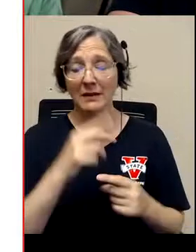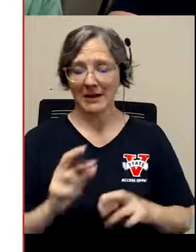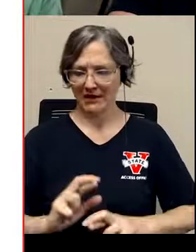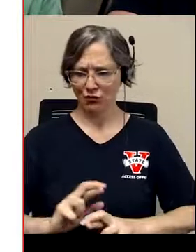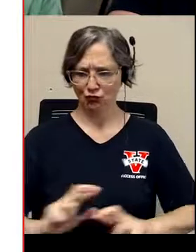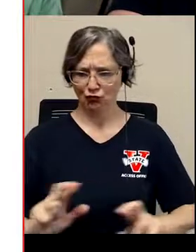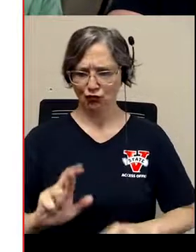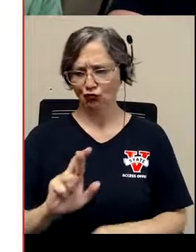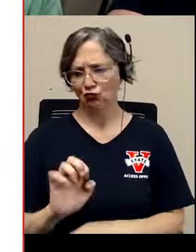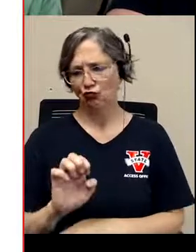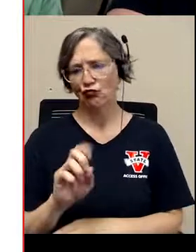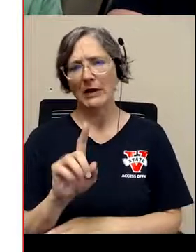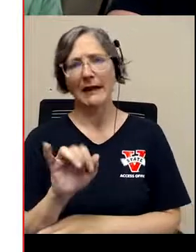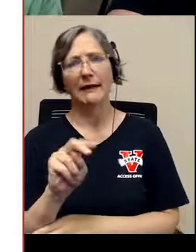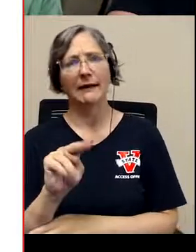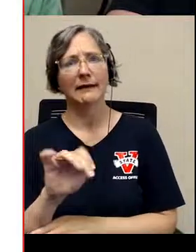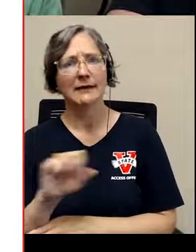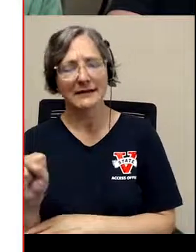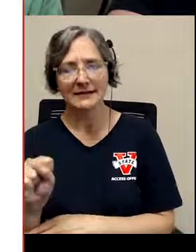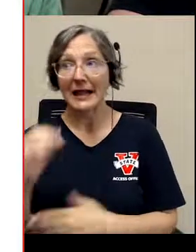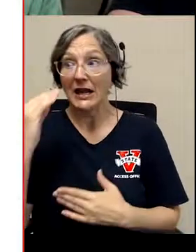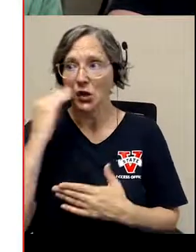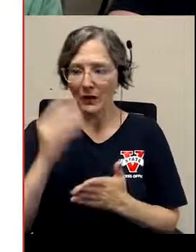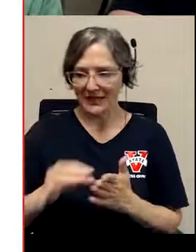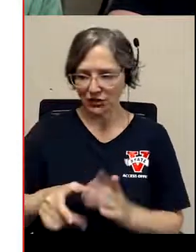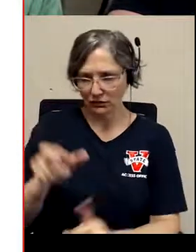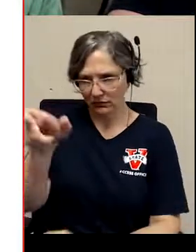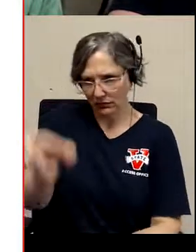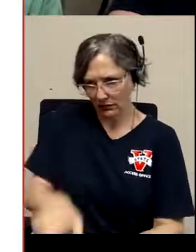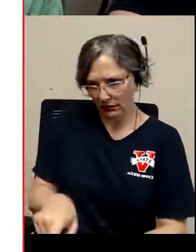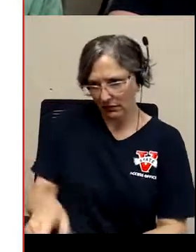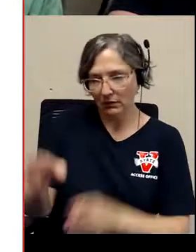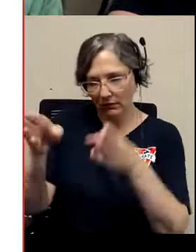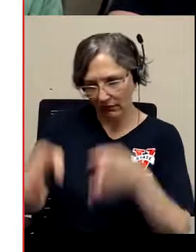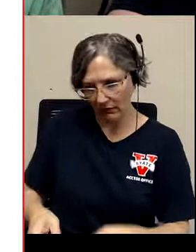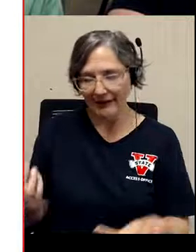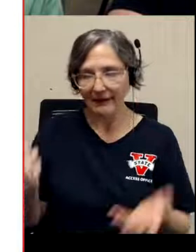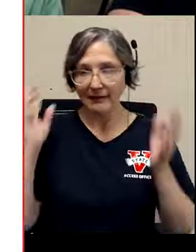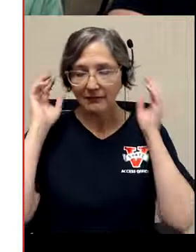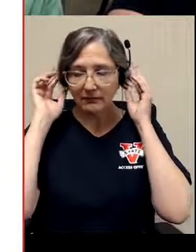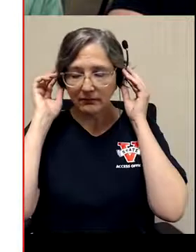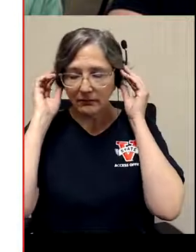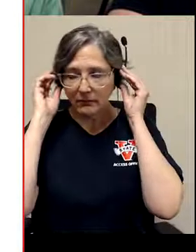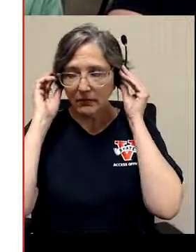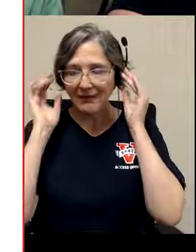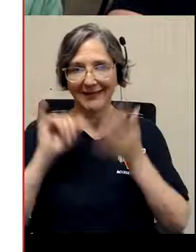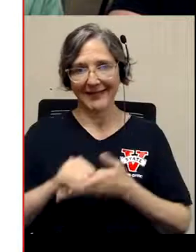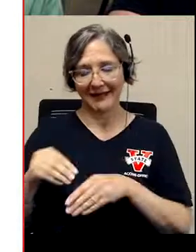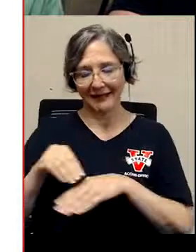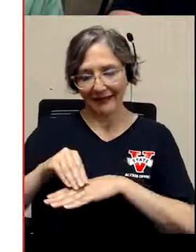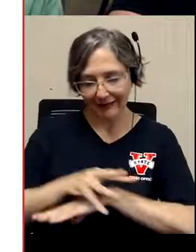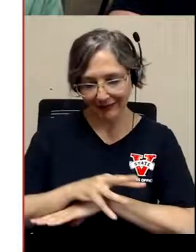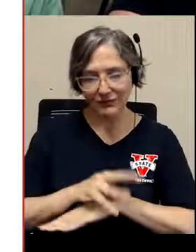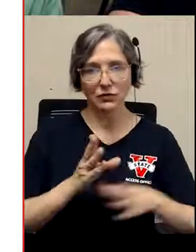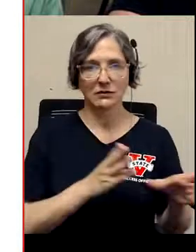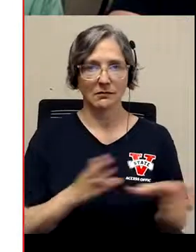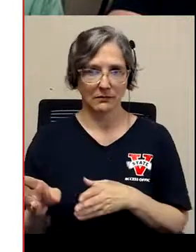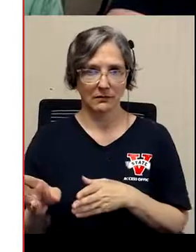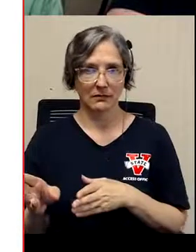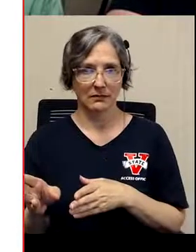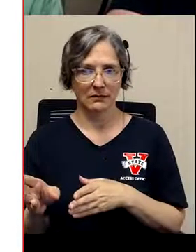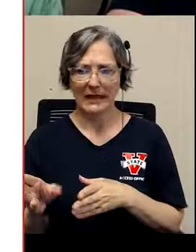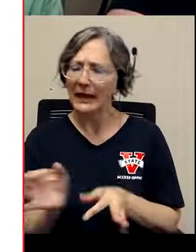and knowing our students, that plays into an aspect of planning. And it's important to consider